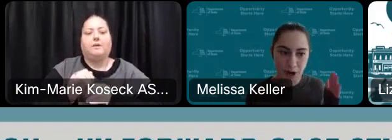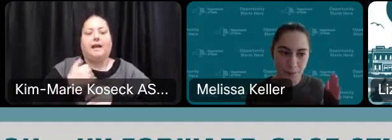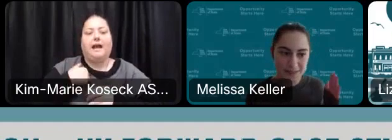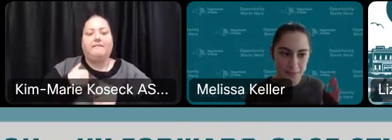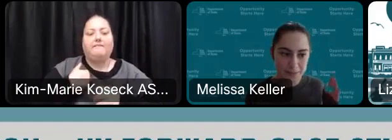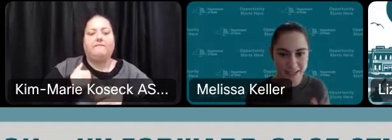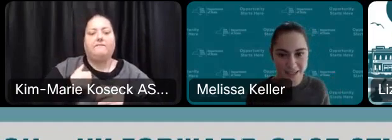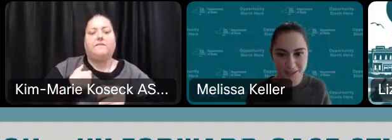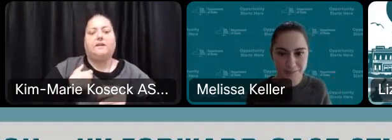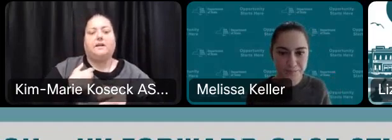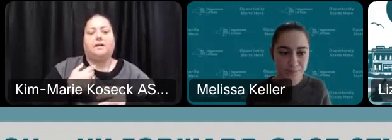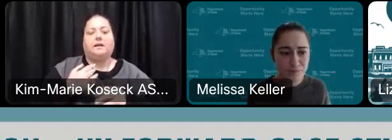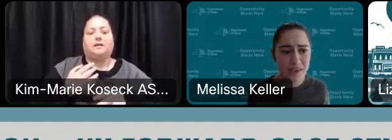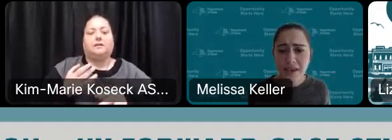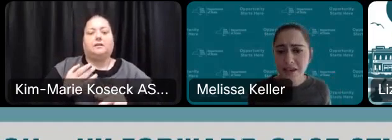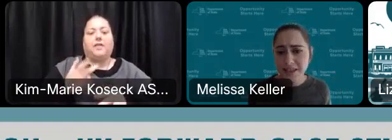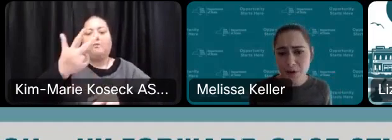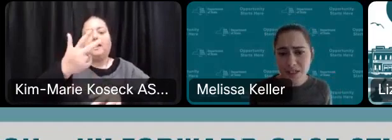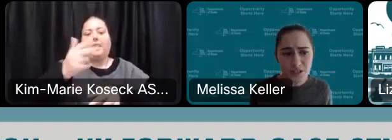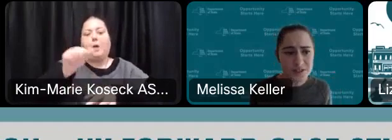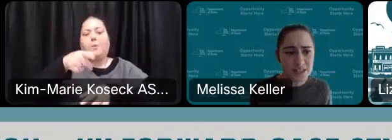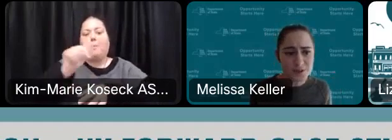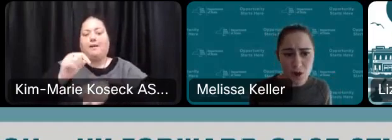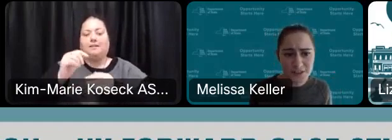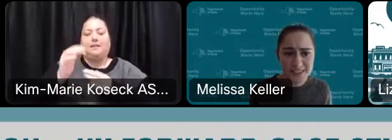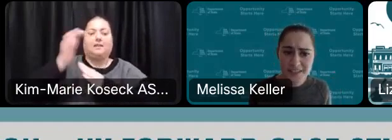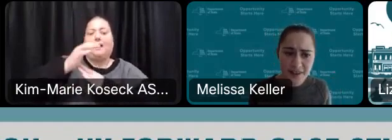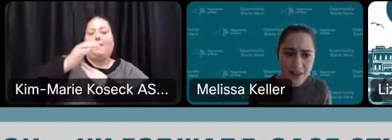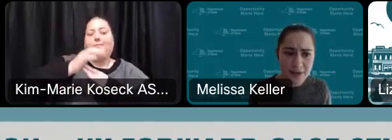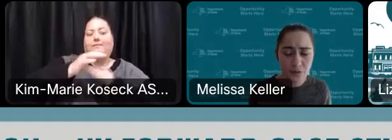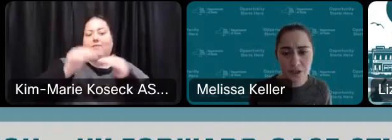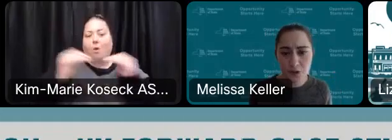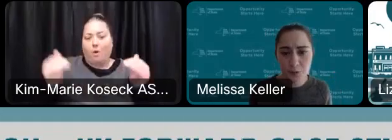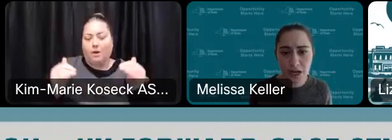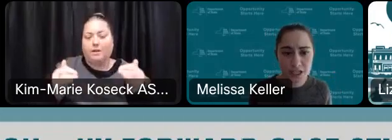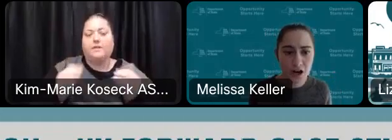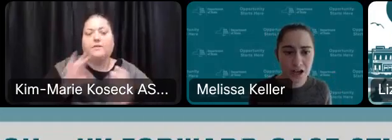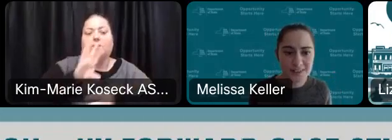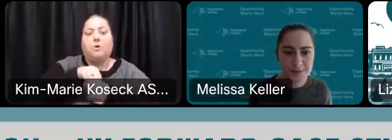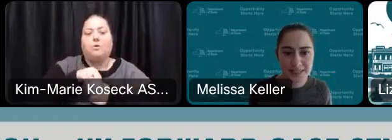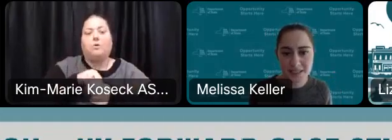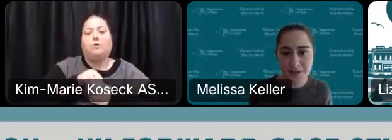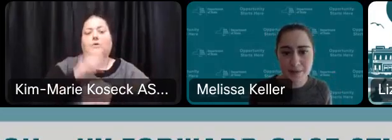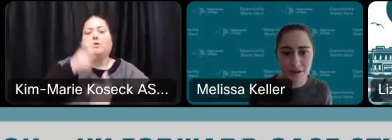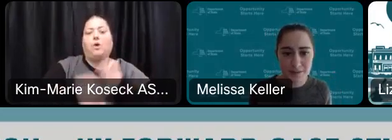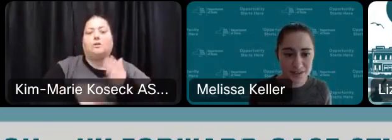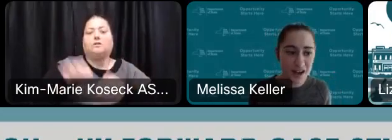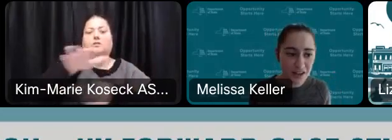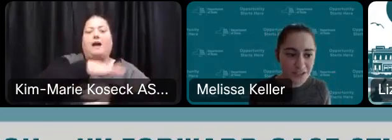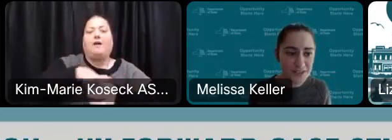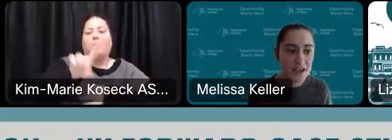3 apartments upstairs. This project was a smaller scale development with the total project cost expected to be about $1